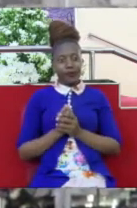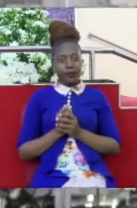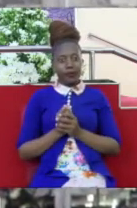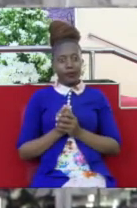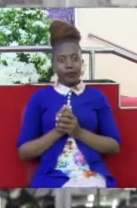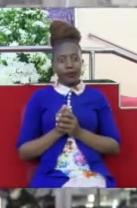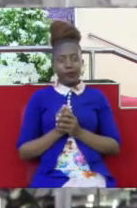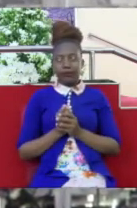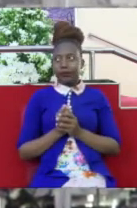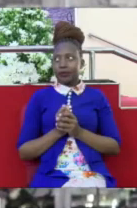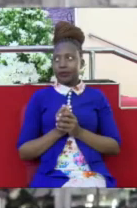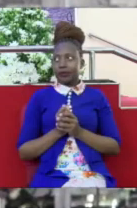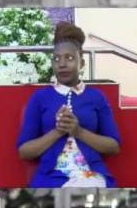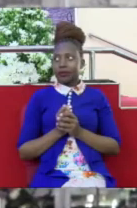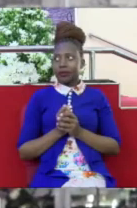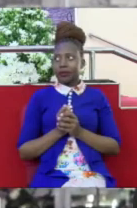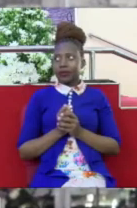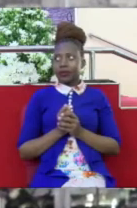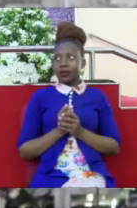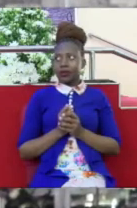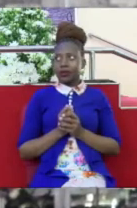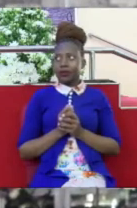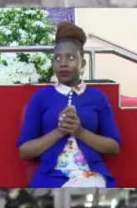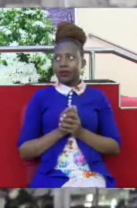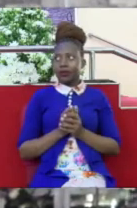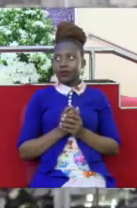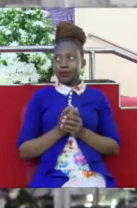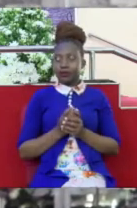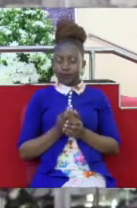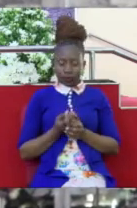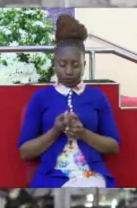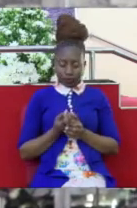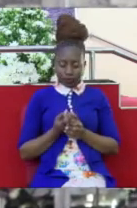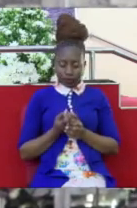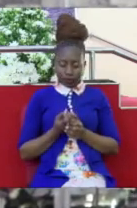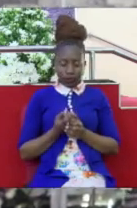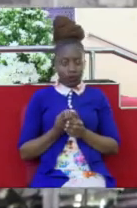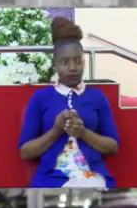you. It means being in the position on the shoe of the other person.